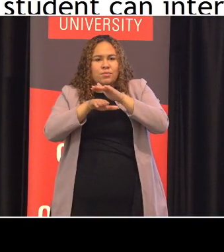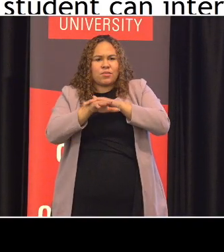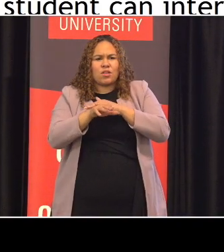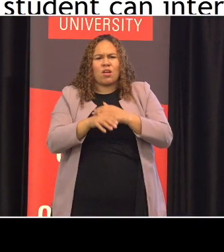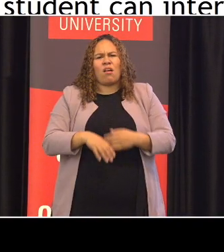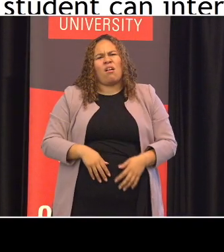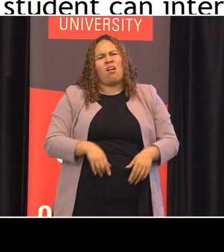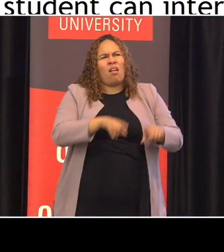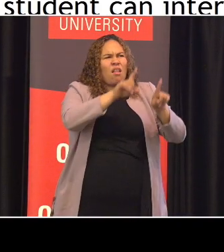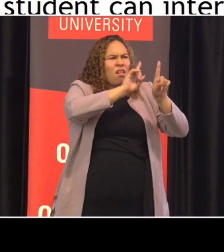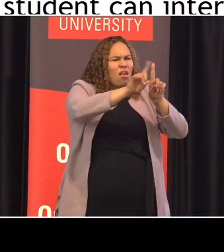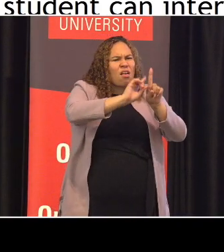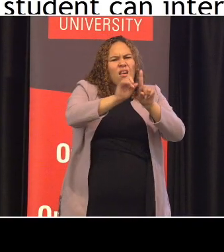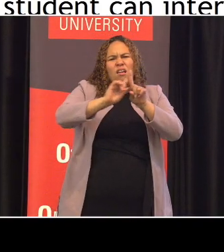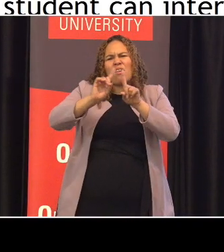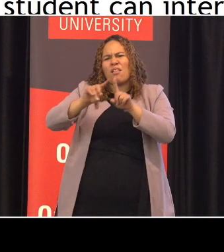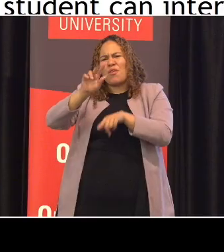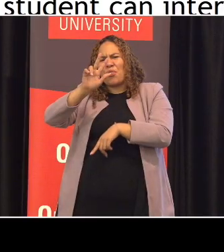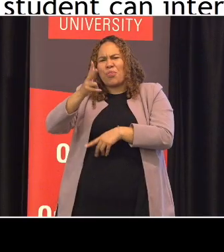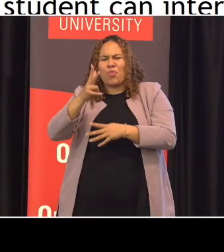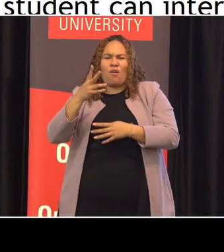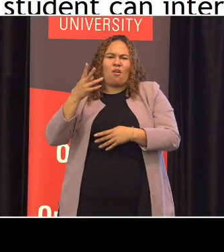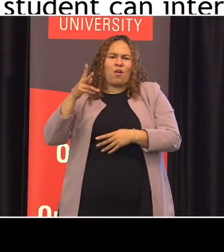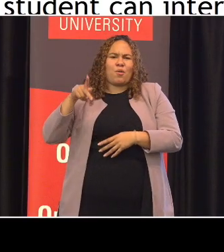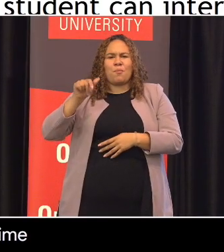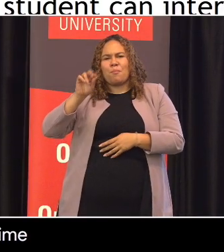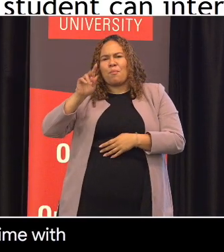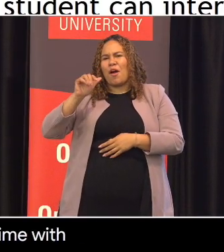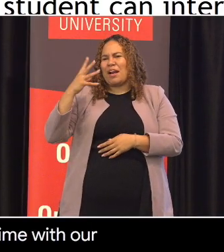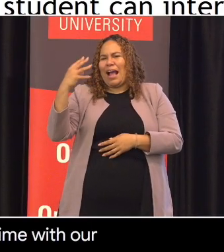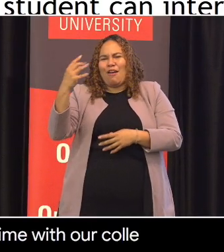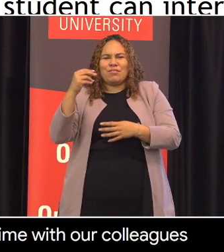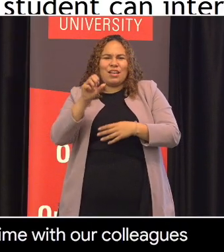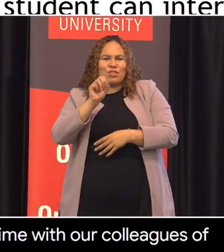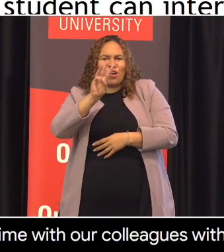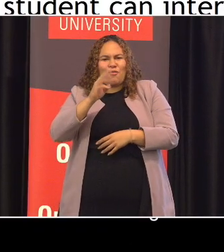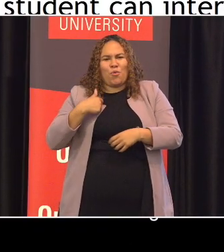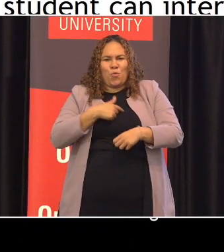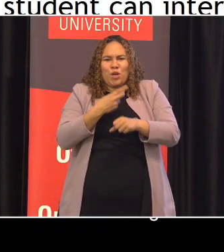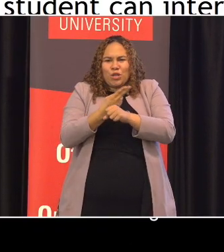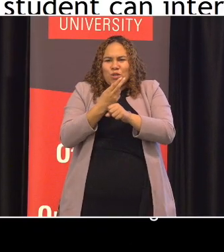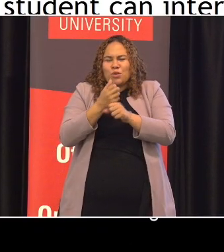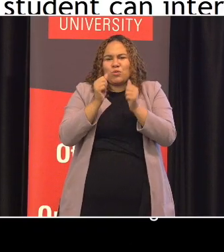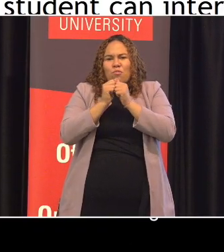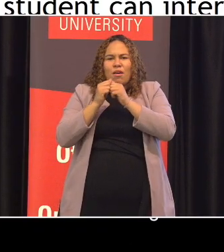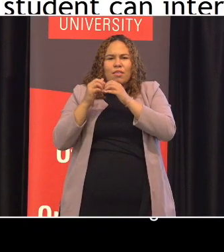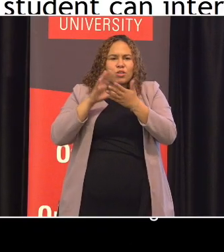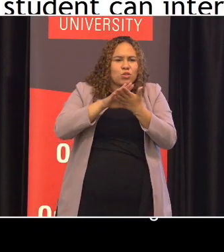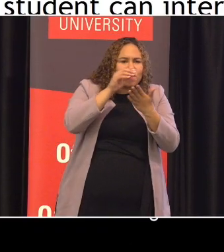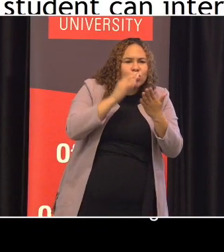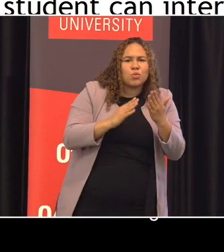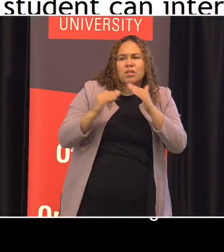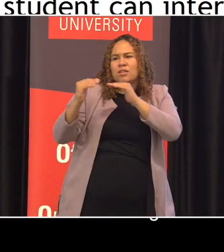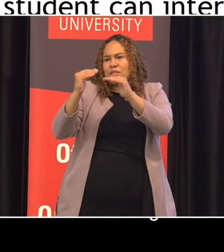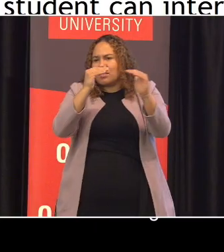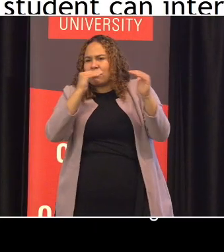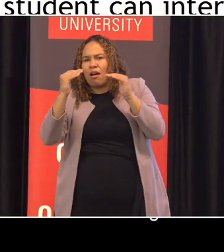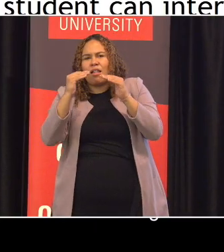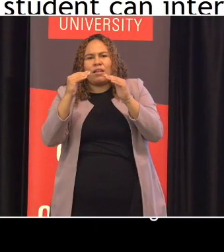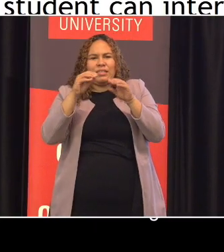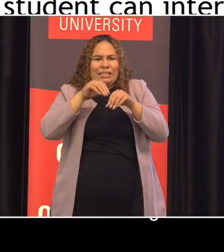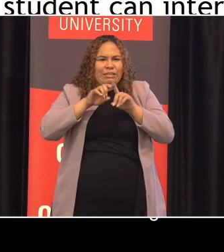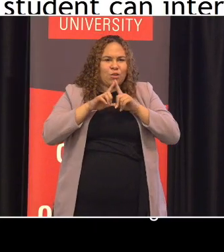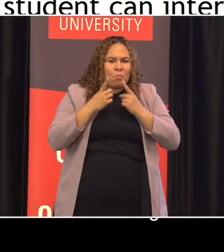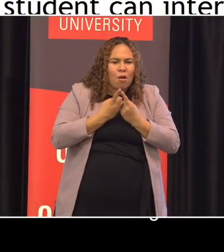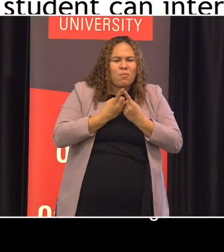different kinds of third-party softwares with our students all the time, with our colleagues within our departments. Have we ever checked